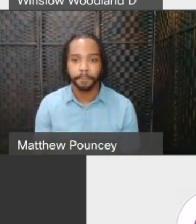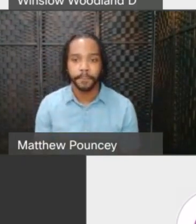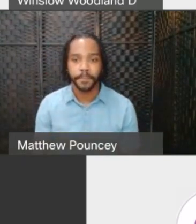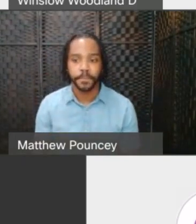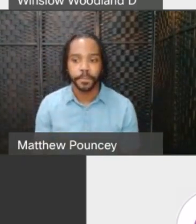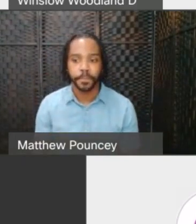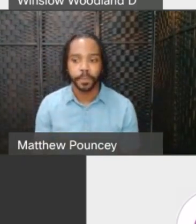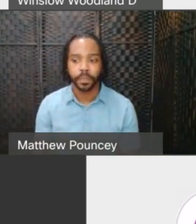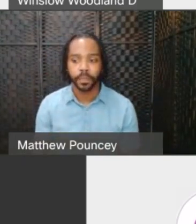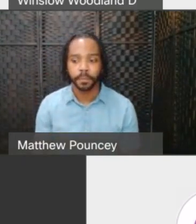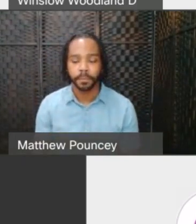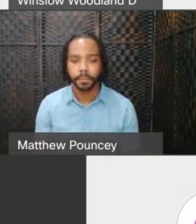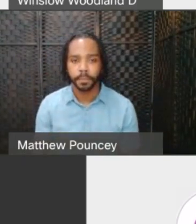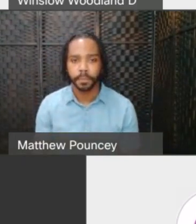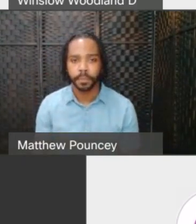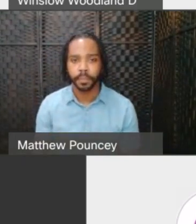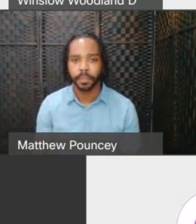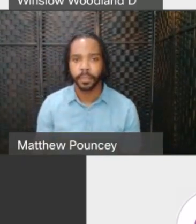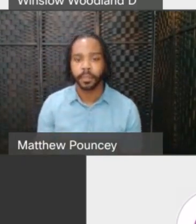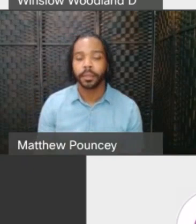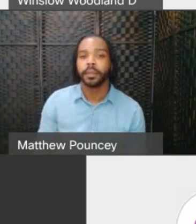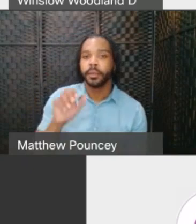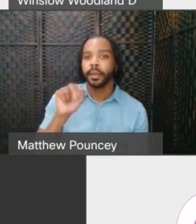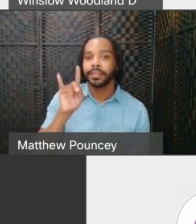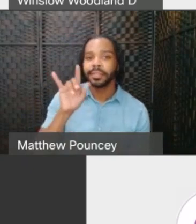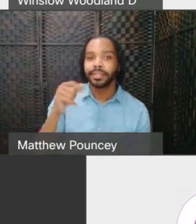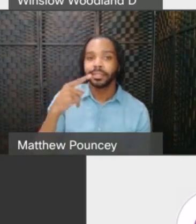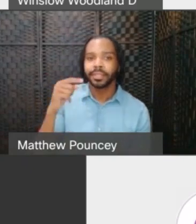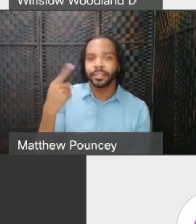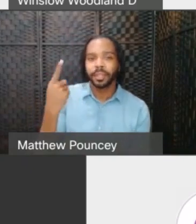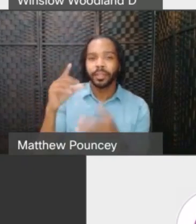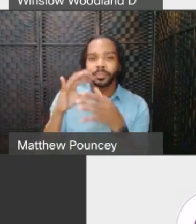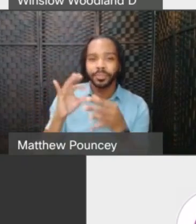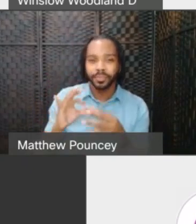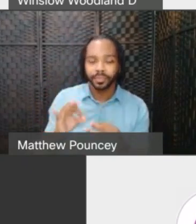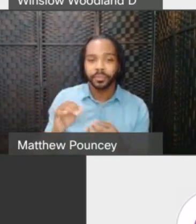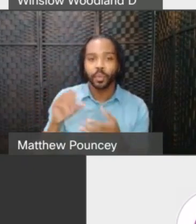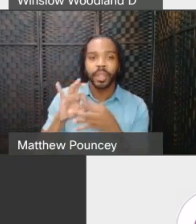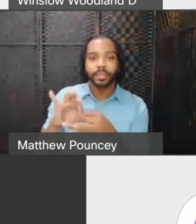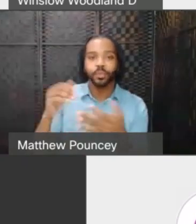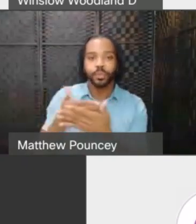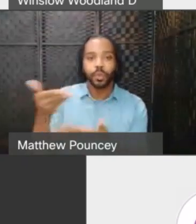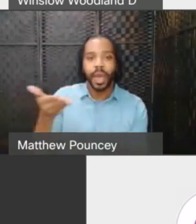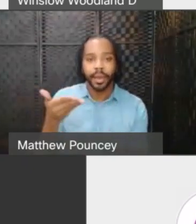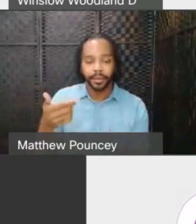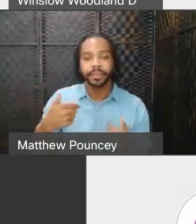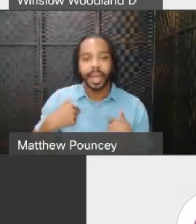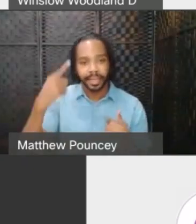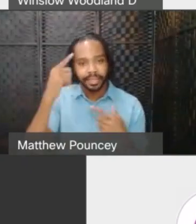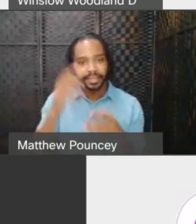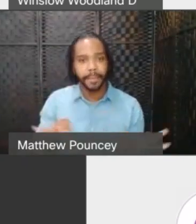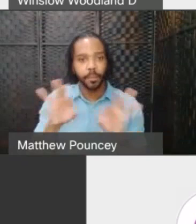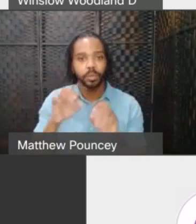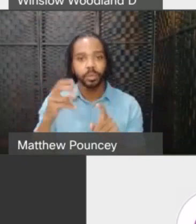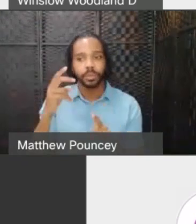So someone is asking the question again about a new hire, and I do think it matters when they were hired.